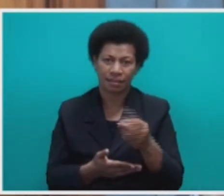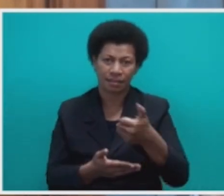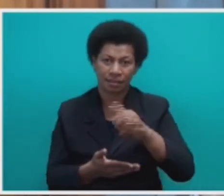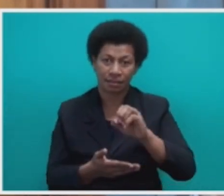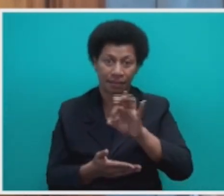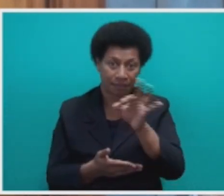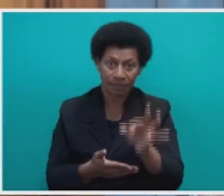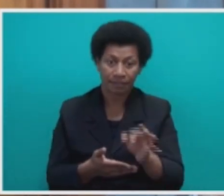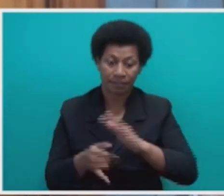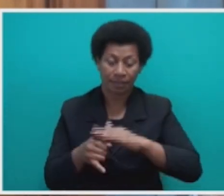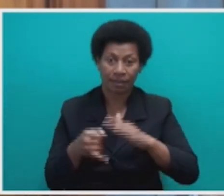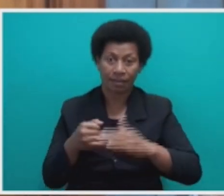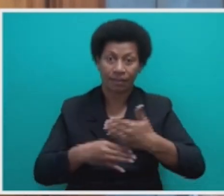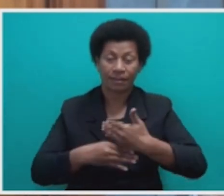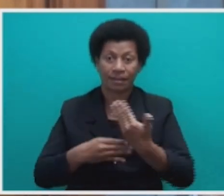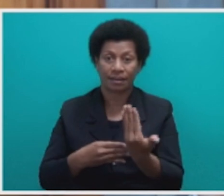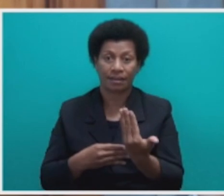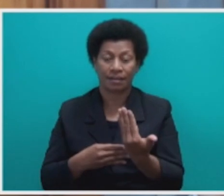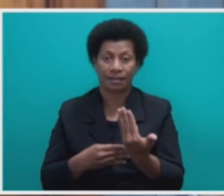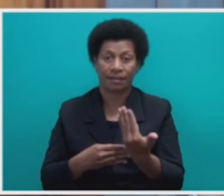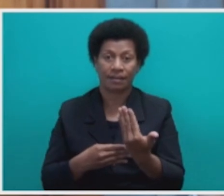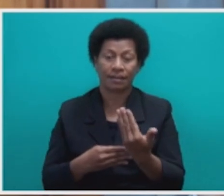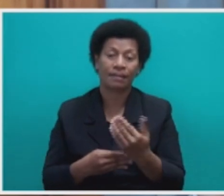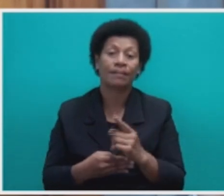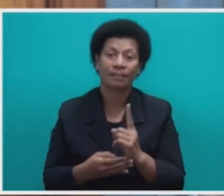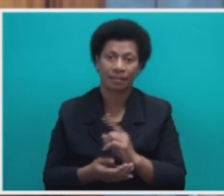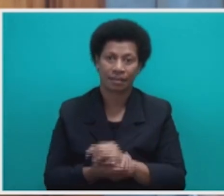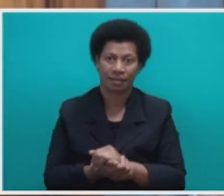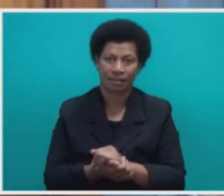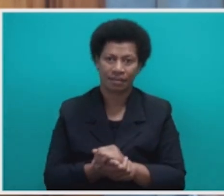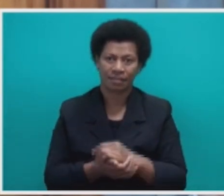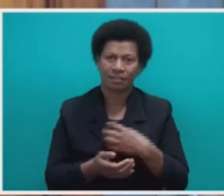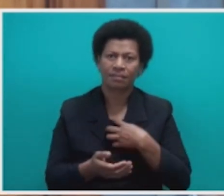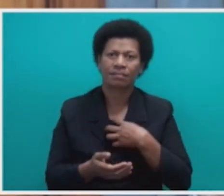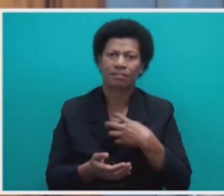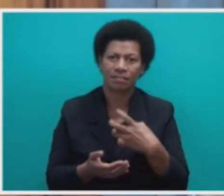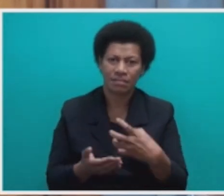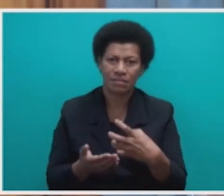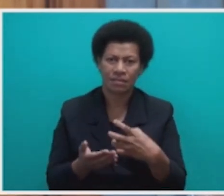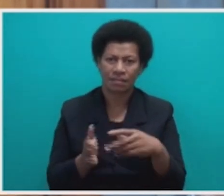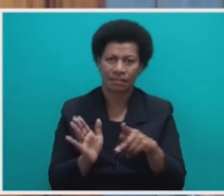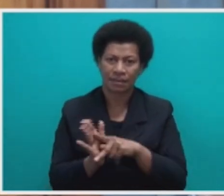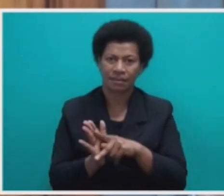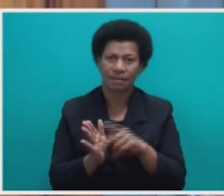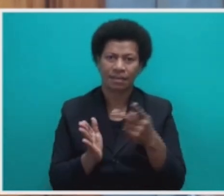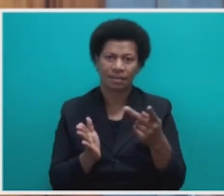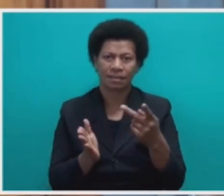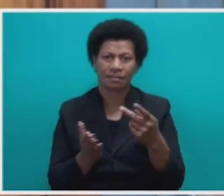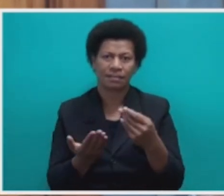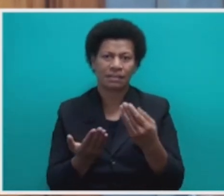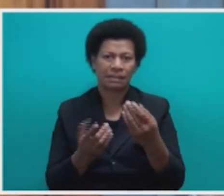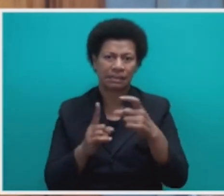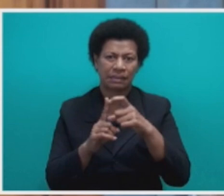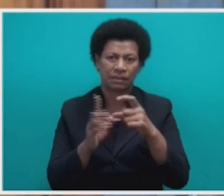end of the day, their gross profit is much more than what the duty protection is. So if we are actually giving